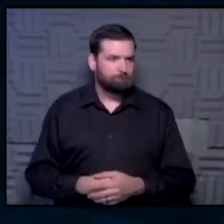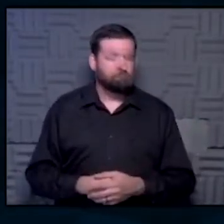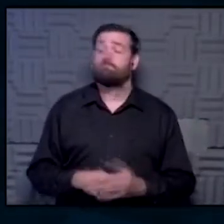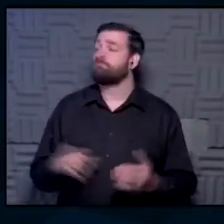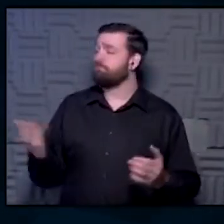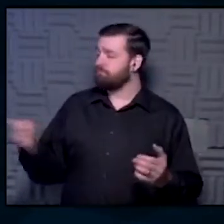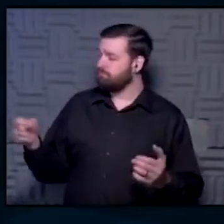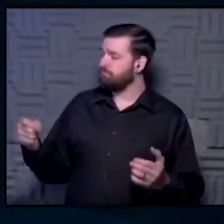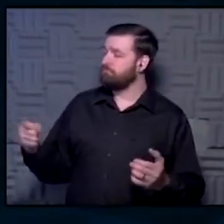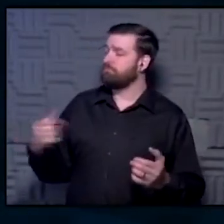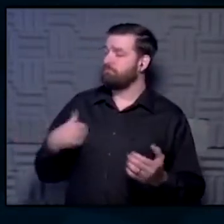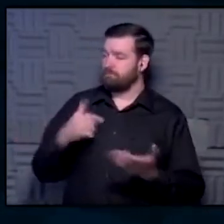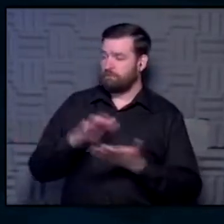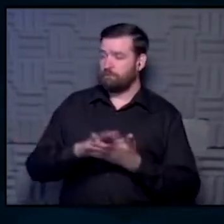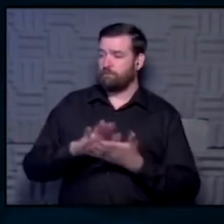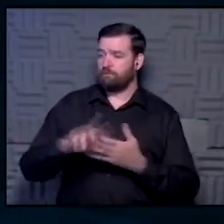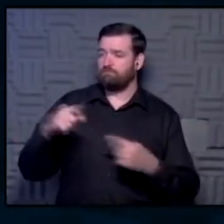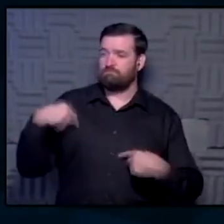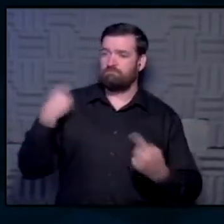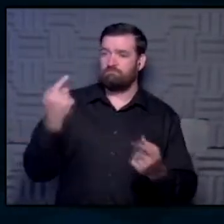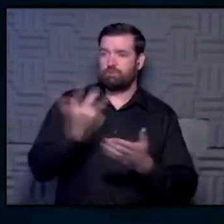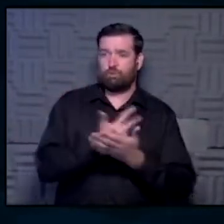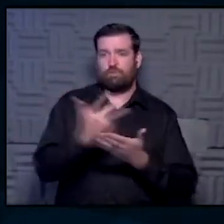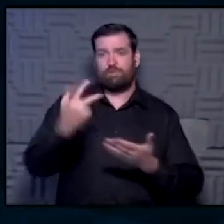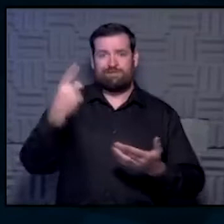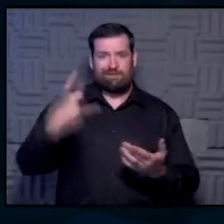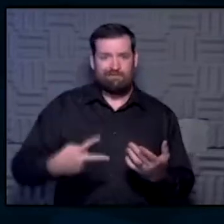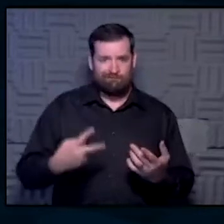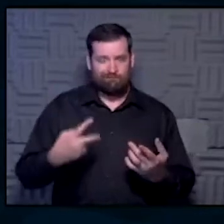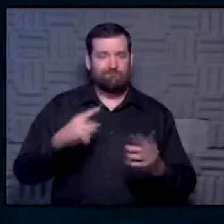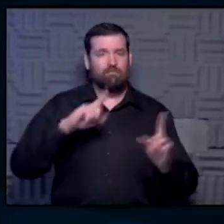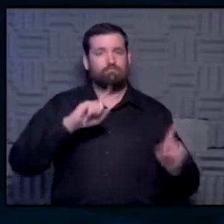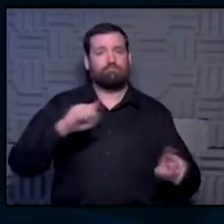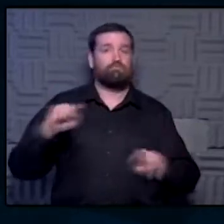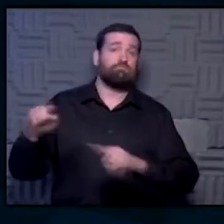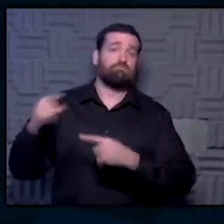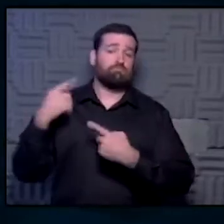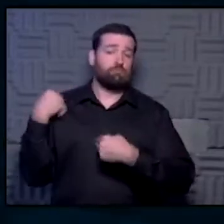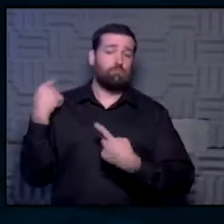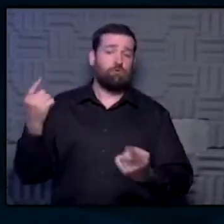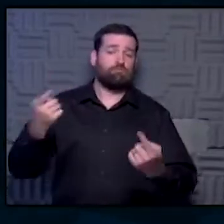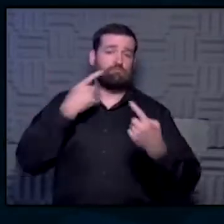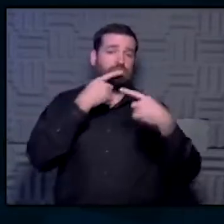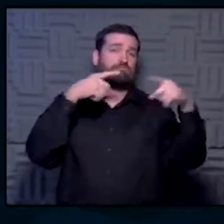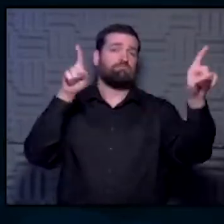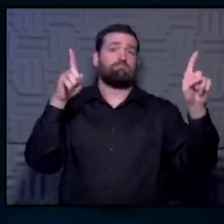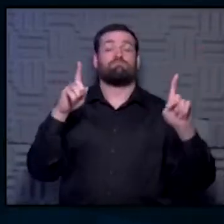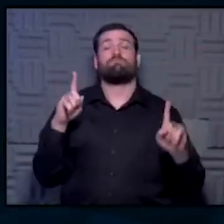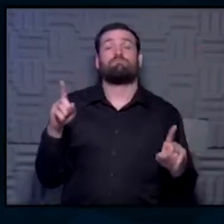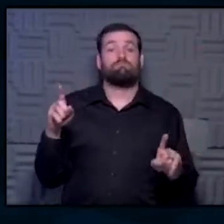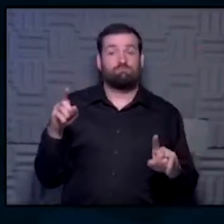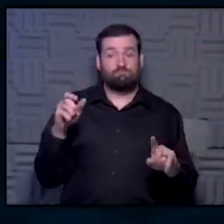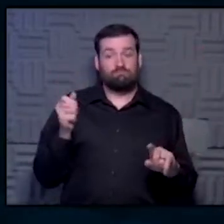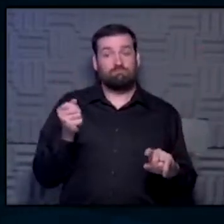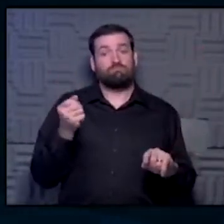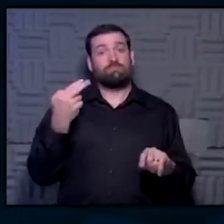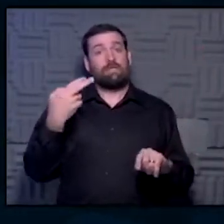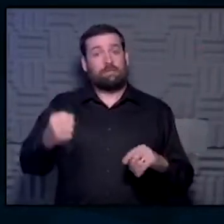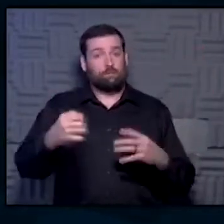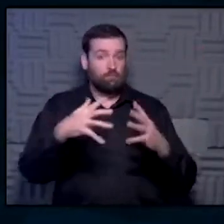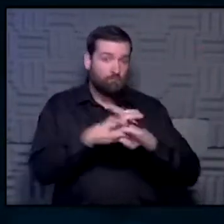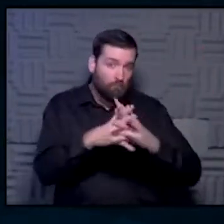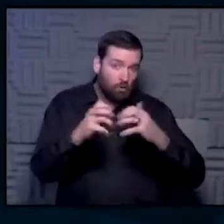Yeah, so we've been in school for, I think, about 3.5 weeks now, and so far it's been pretty successful. We've pulled off a few high school football games